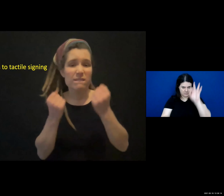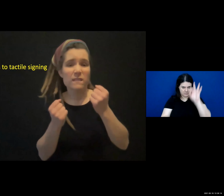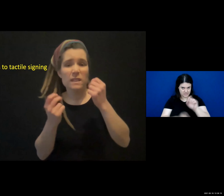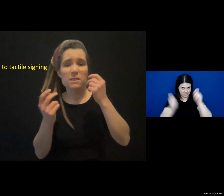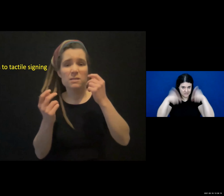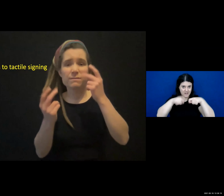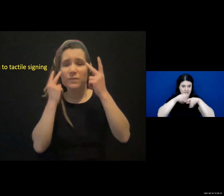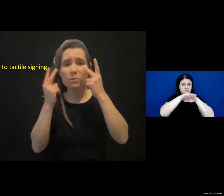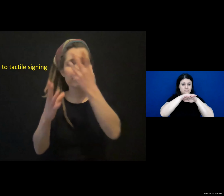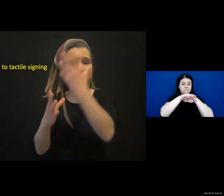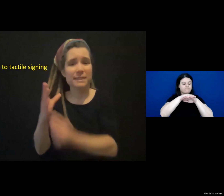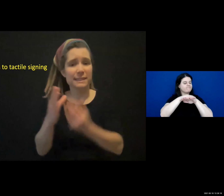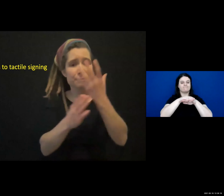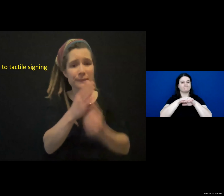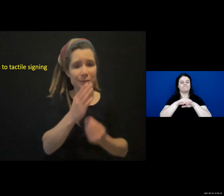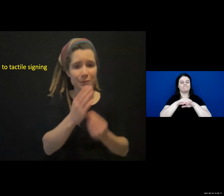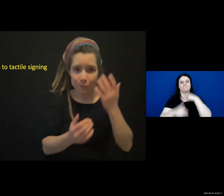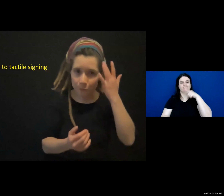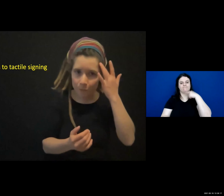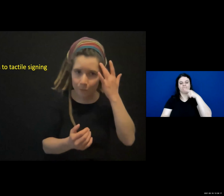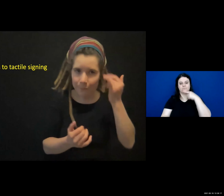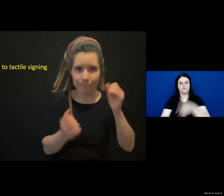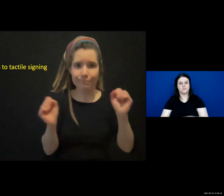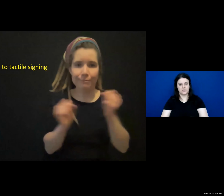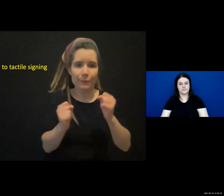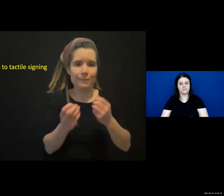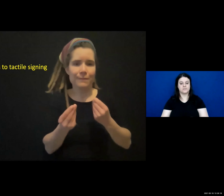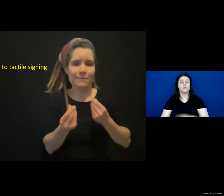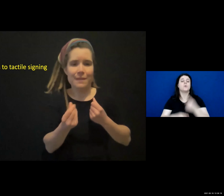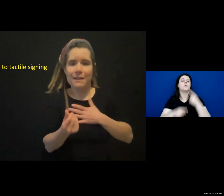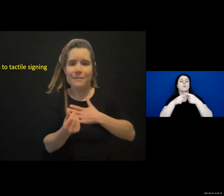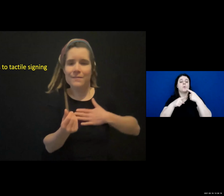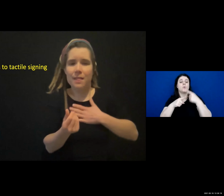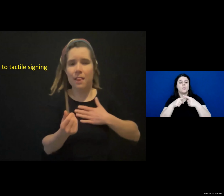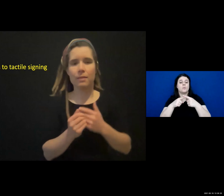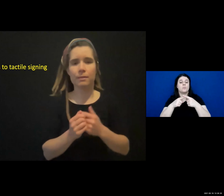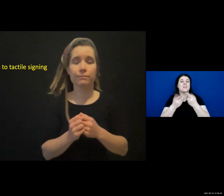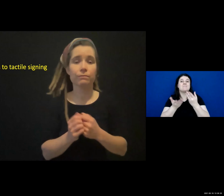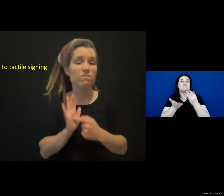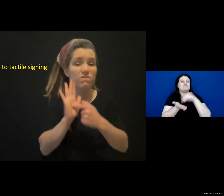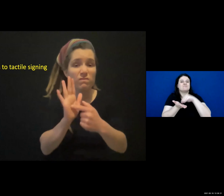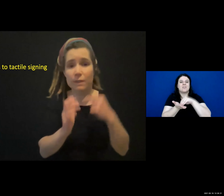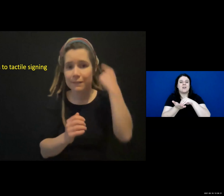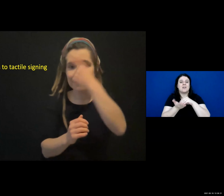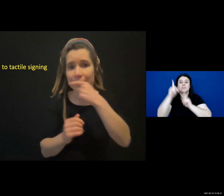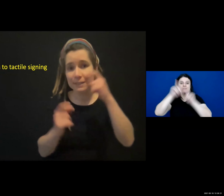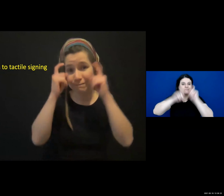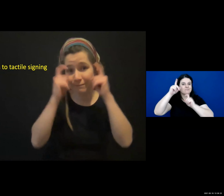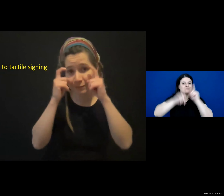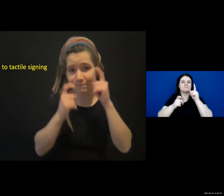sign? No, that's not possible. Because you would miss the facial